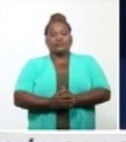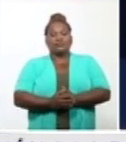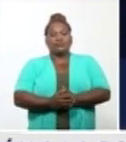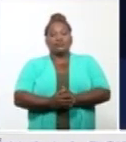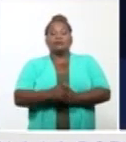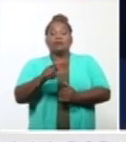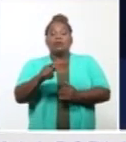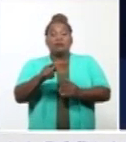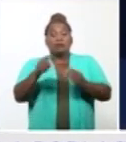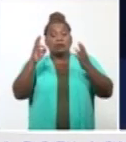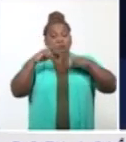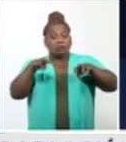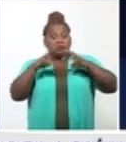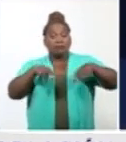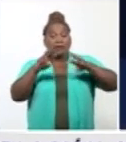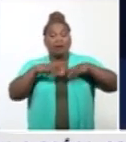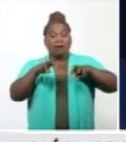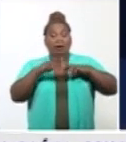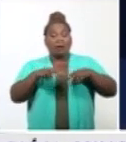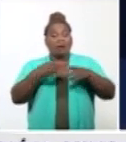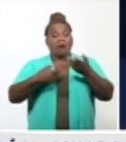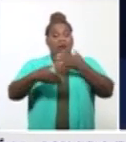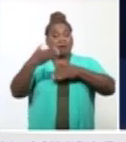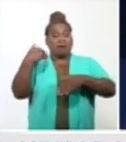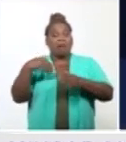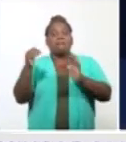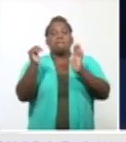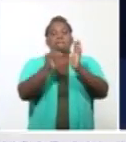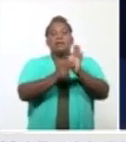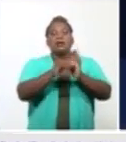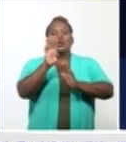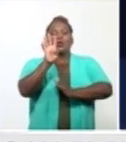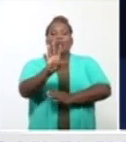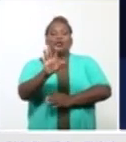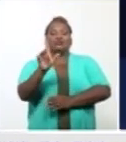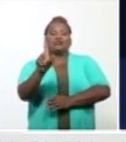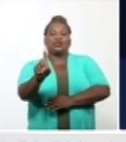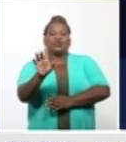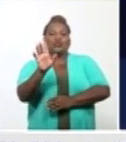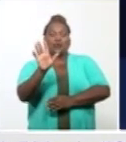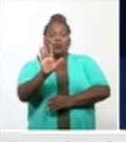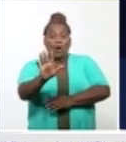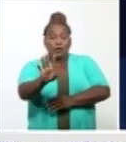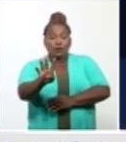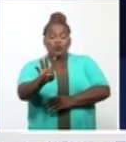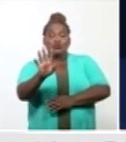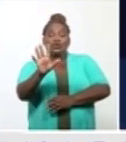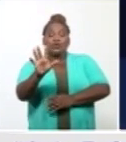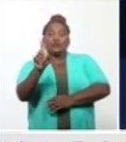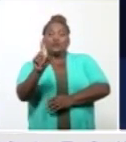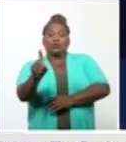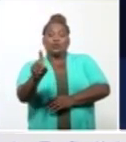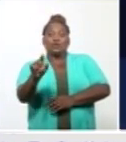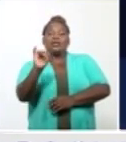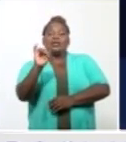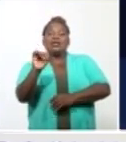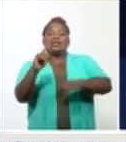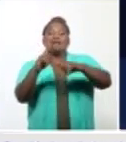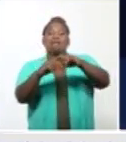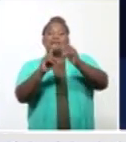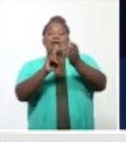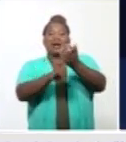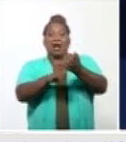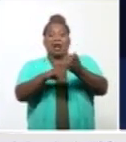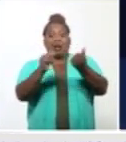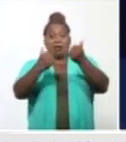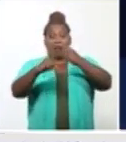estudiaron en el día de ayer 1,400 Yesterday, 1,451 samples were studied. Los laboratorios de biología